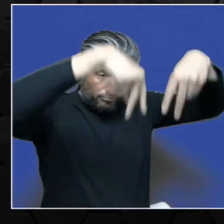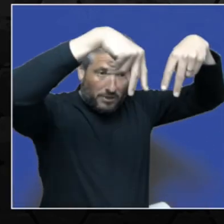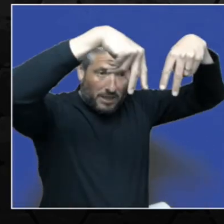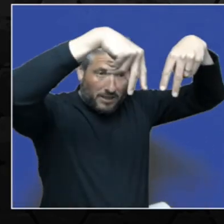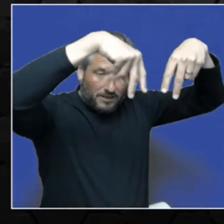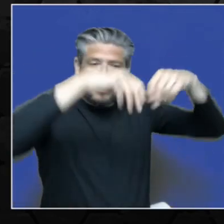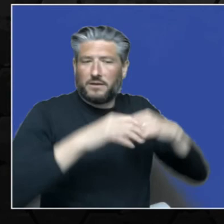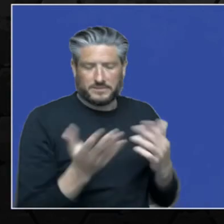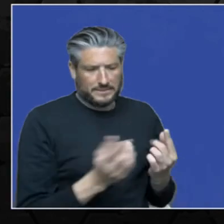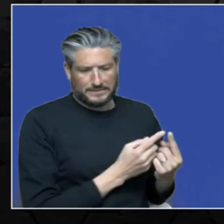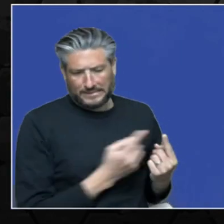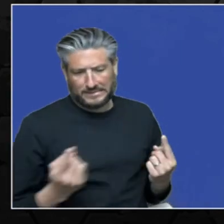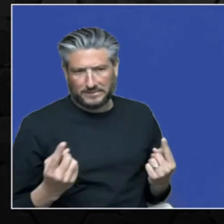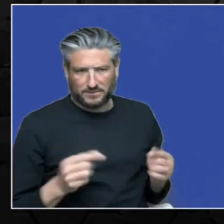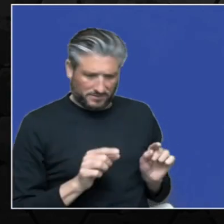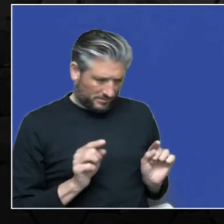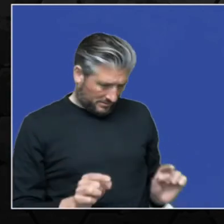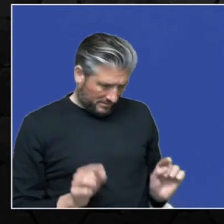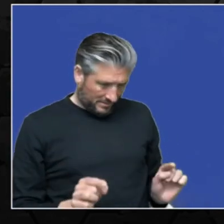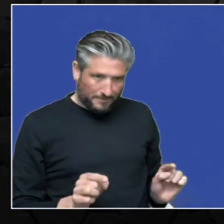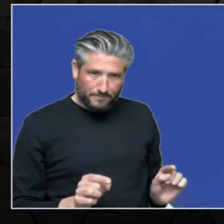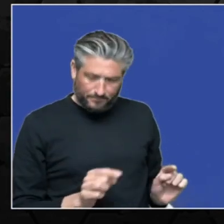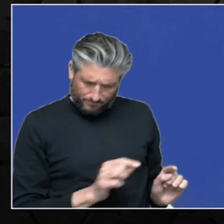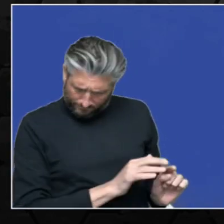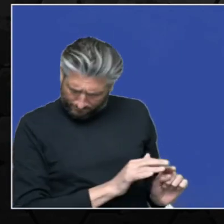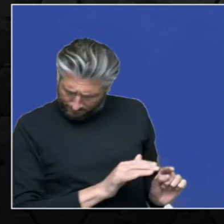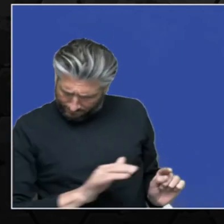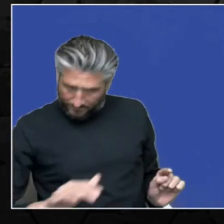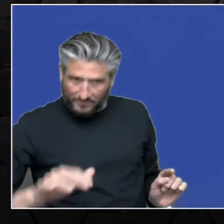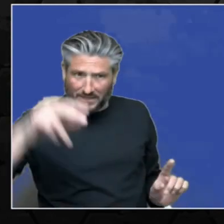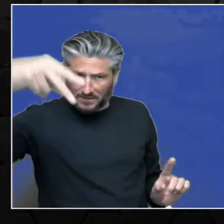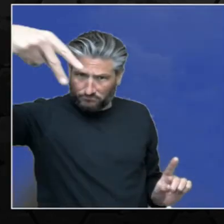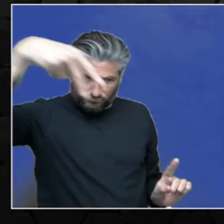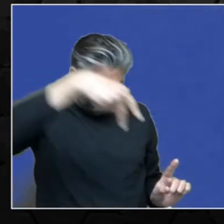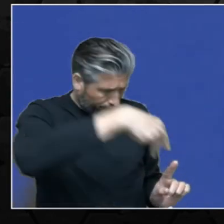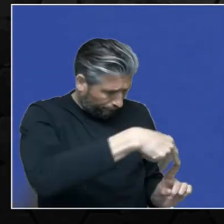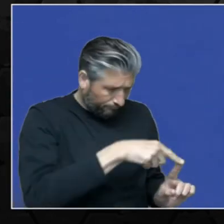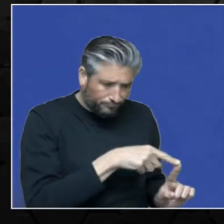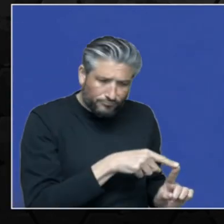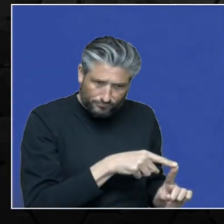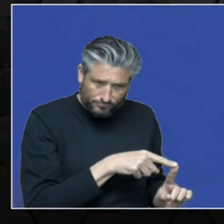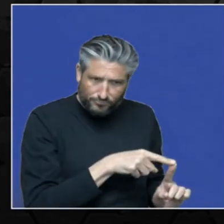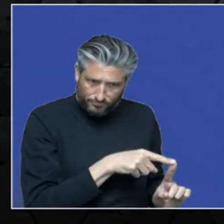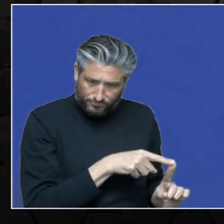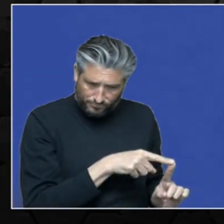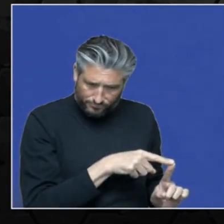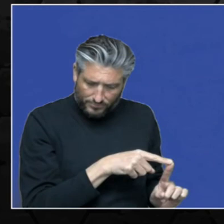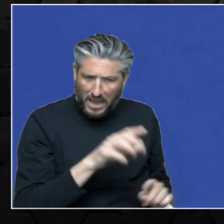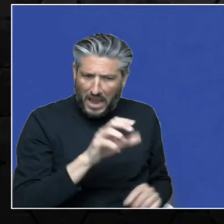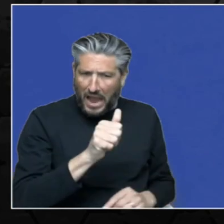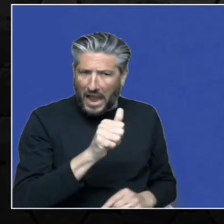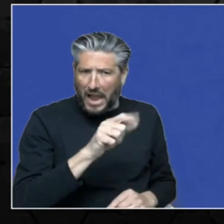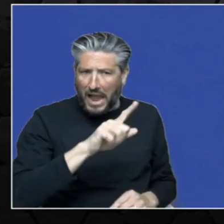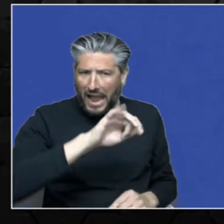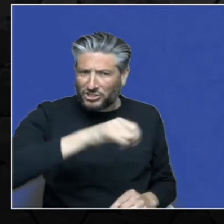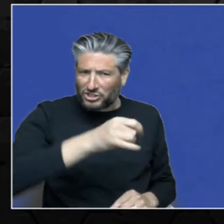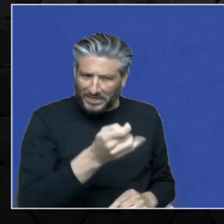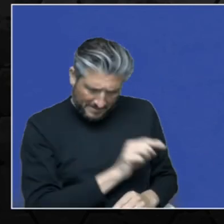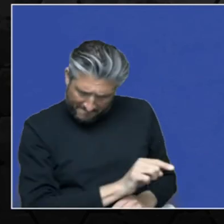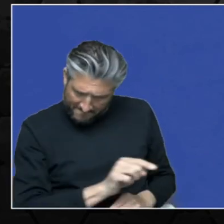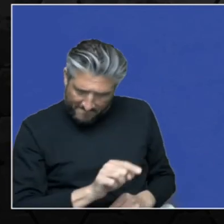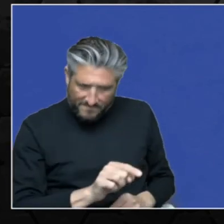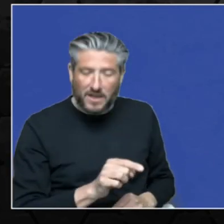you have to put up what kind of verbs and adjectives that you have. So when you're giving a sarcastic sentence, you would see